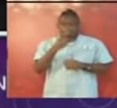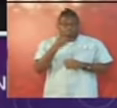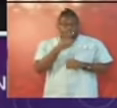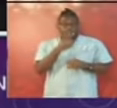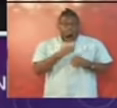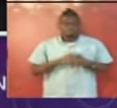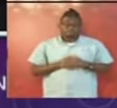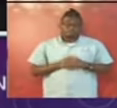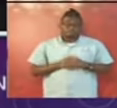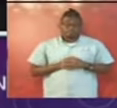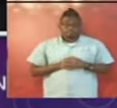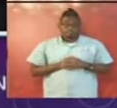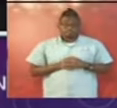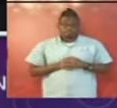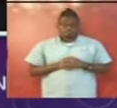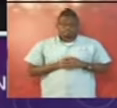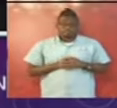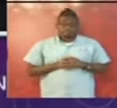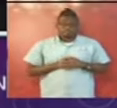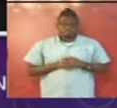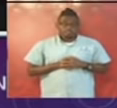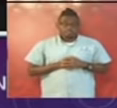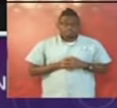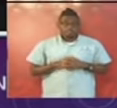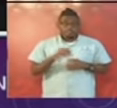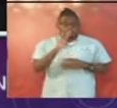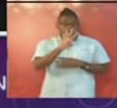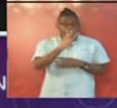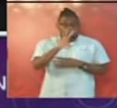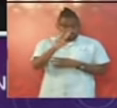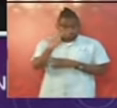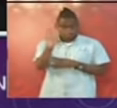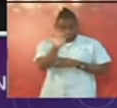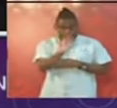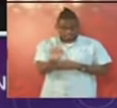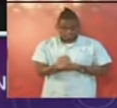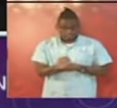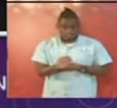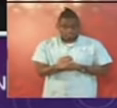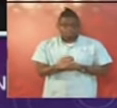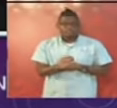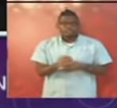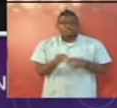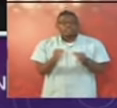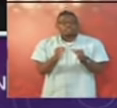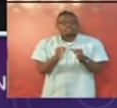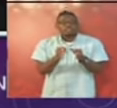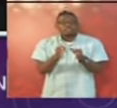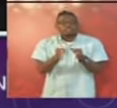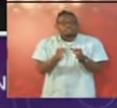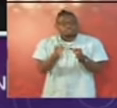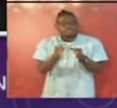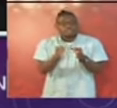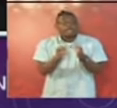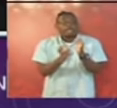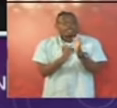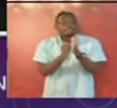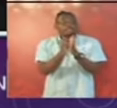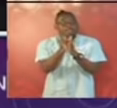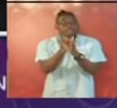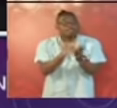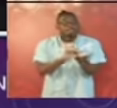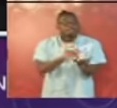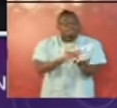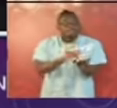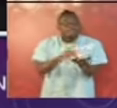the diabetes. And 42% of patients had delayed cancer treatment. So these are stats that looked at people